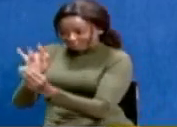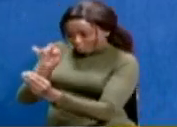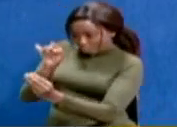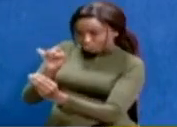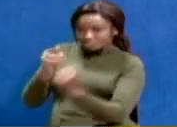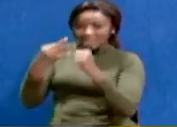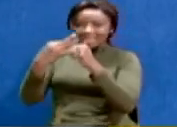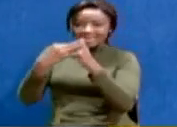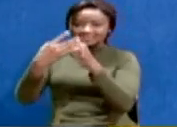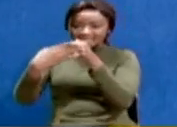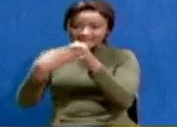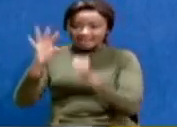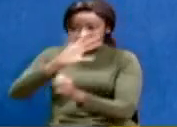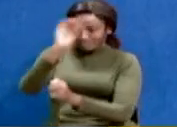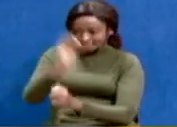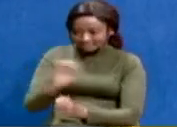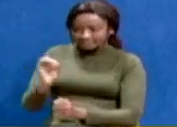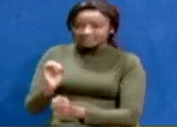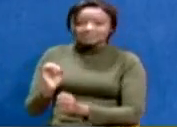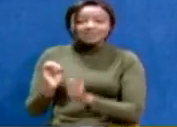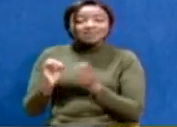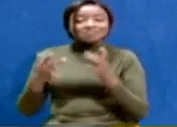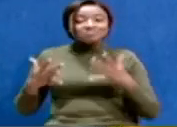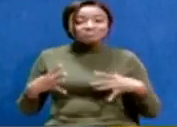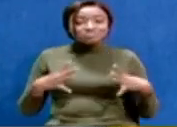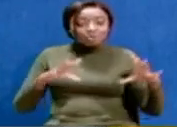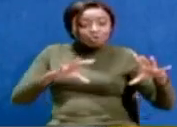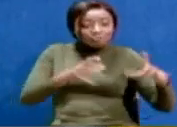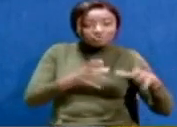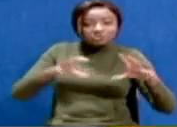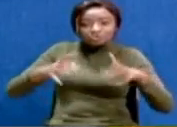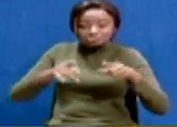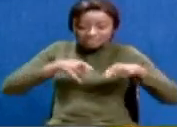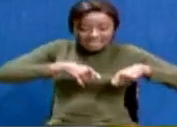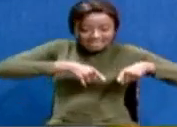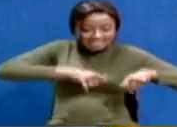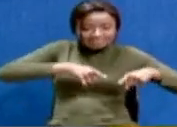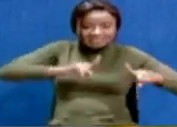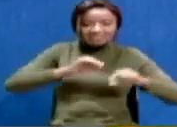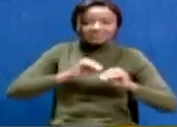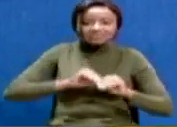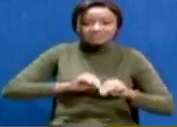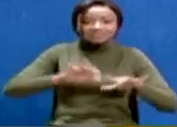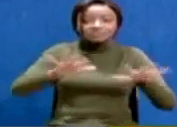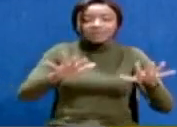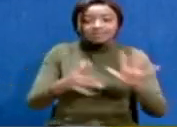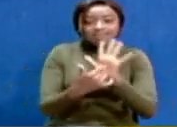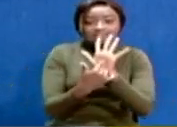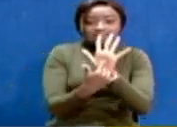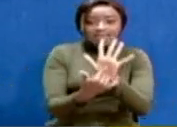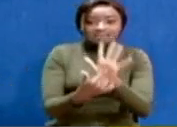If we look at the counties in terms of the number of confirmed cases, cumulatively, Nairobi